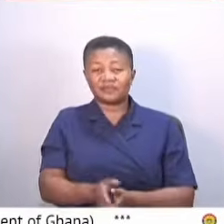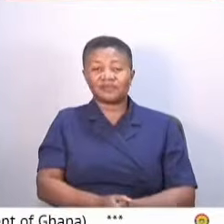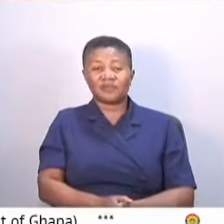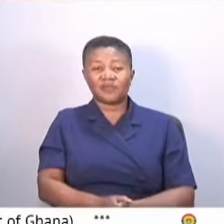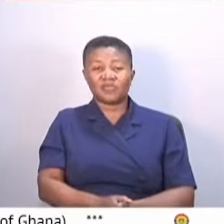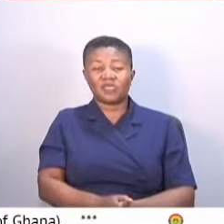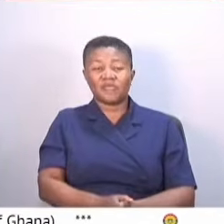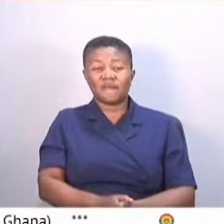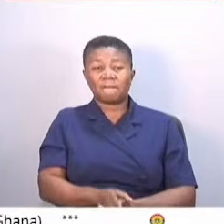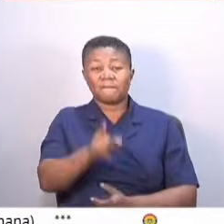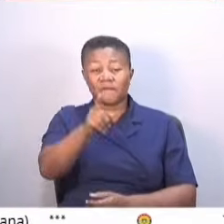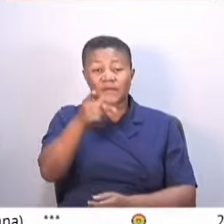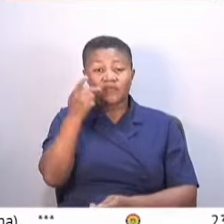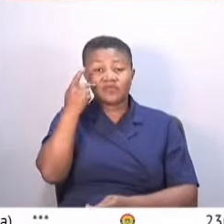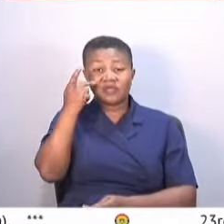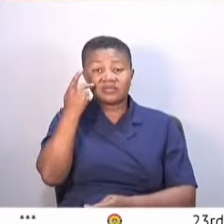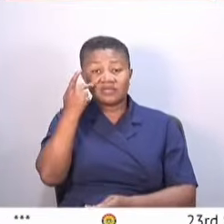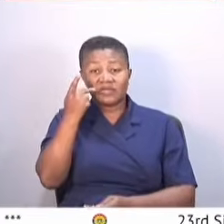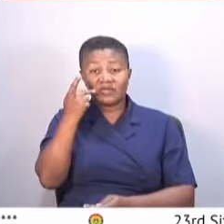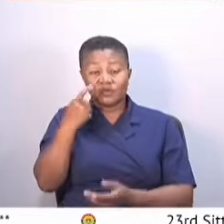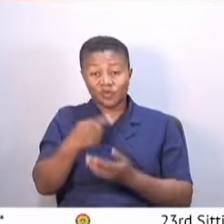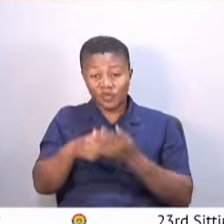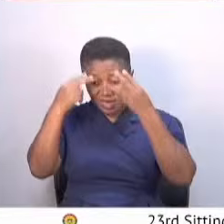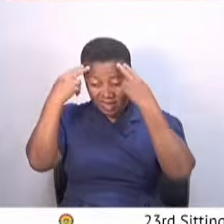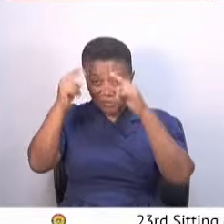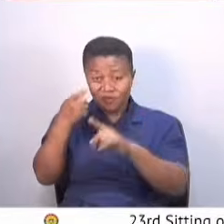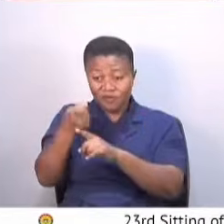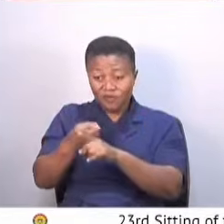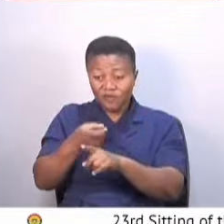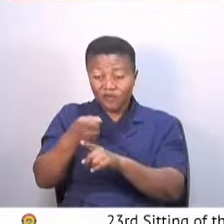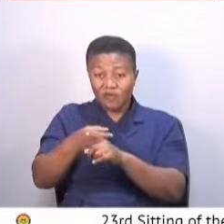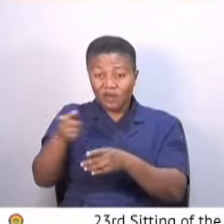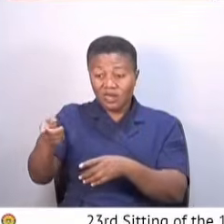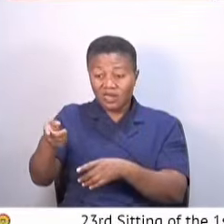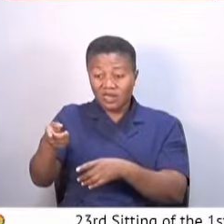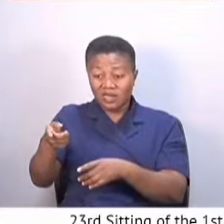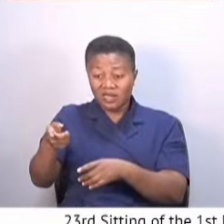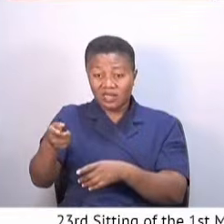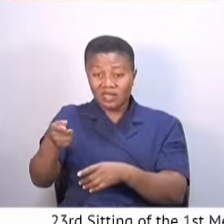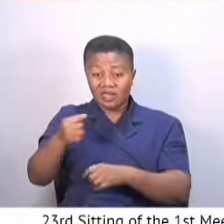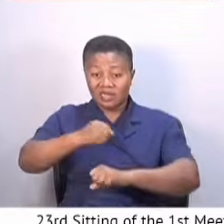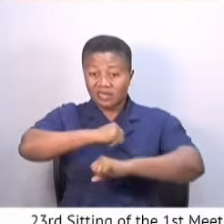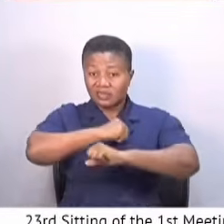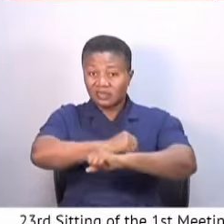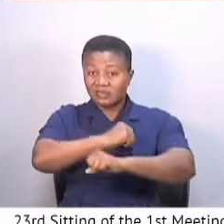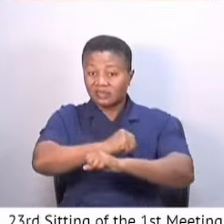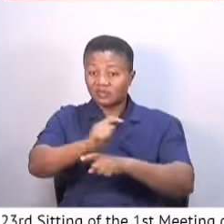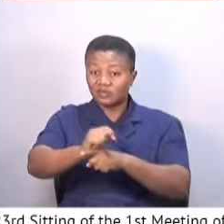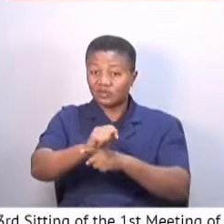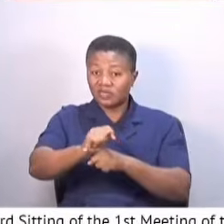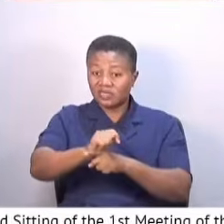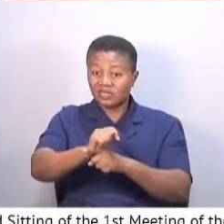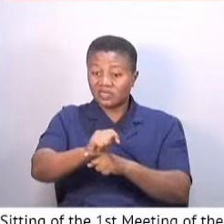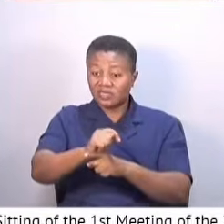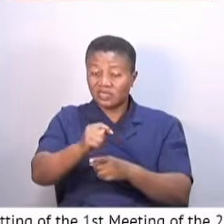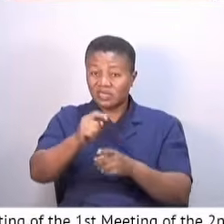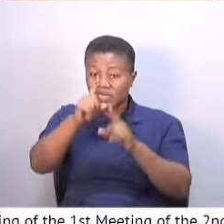Speaker, you see the hit on them from the recruitment, where 500,000 people have applied for a job of